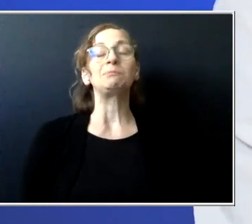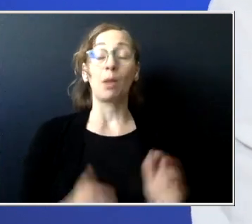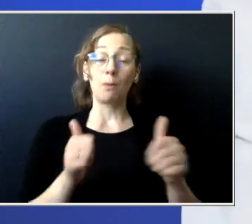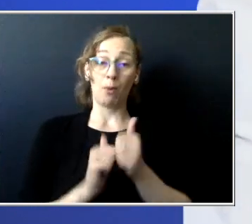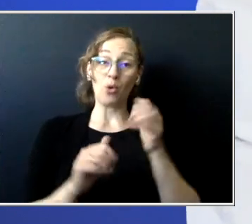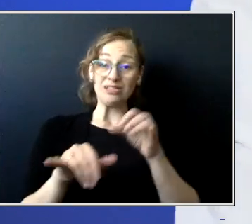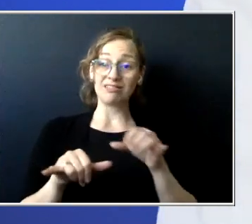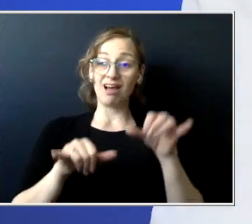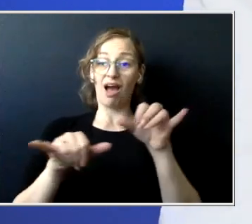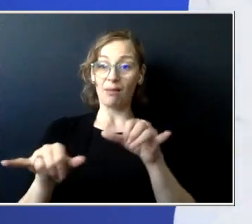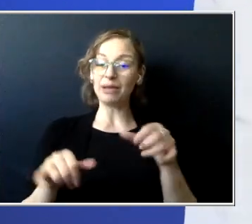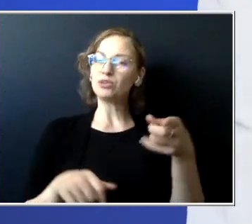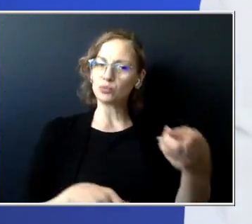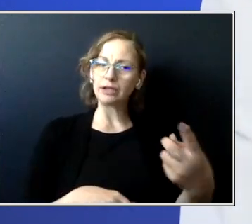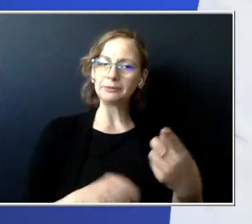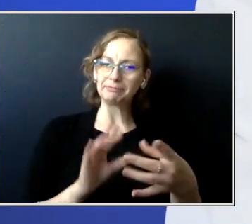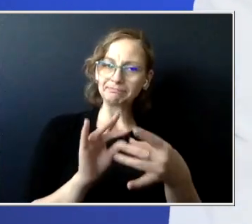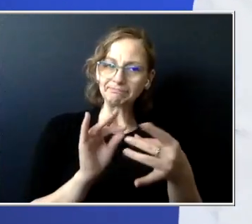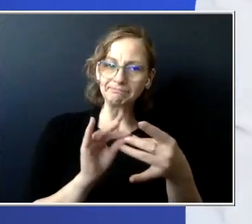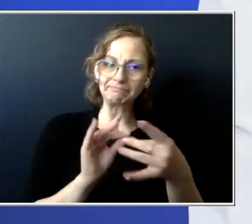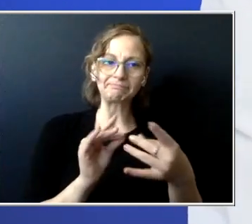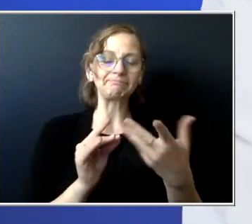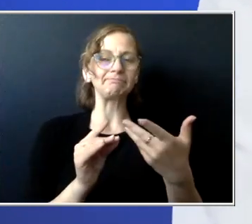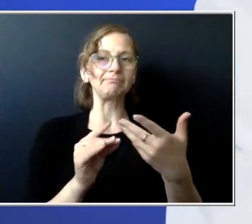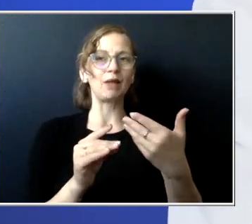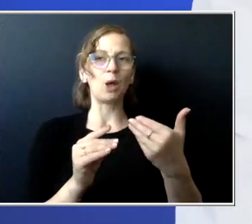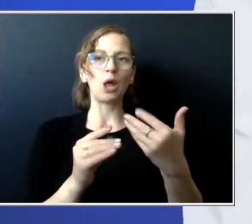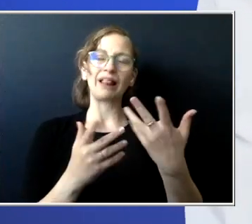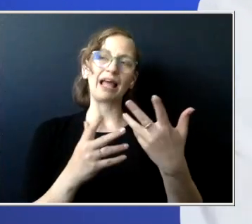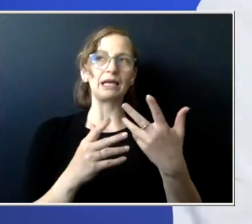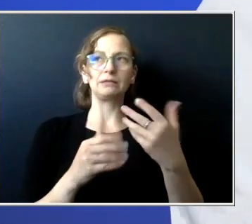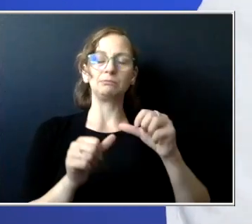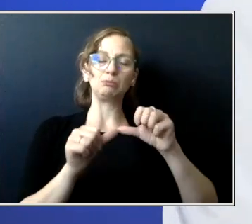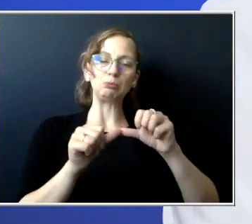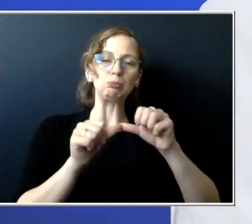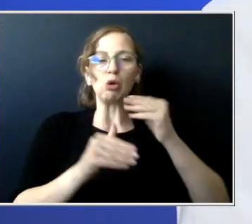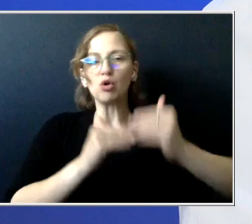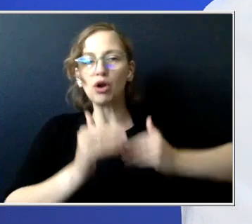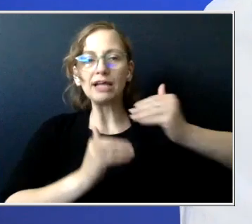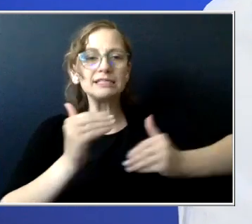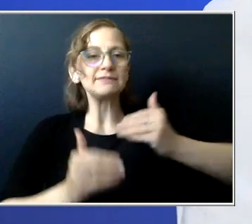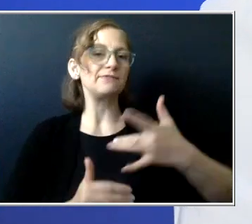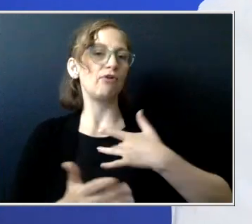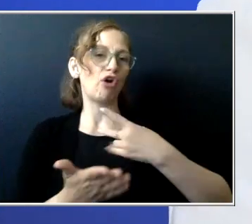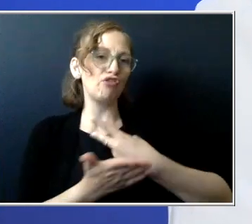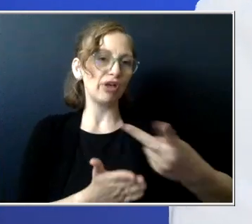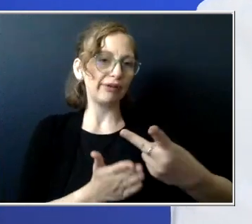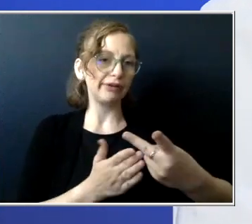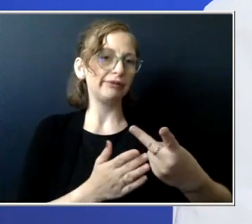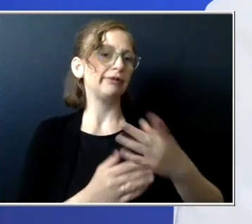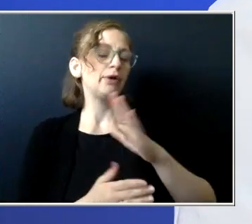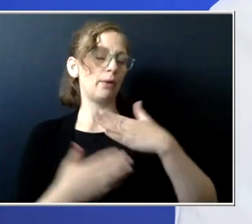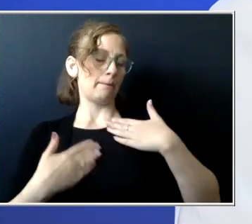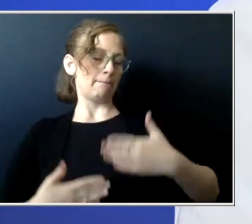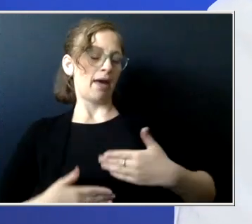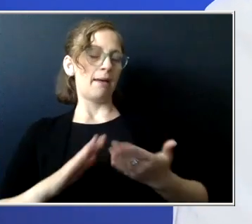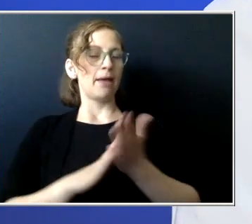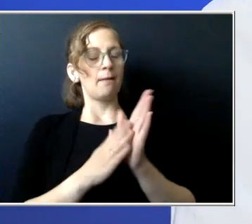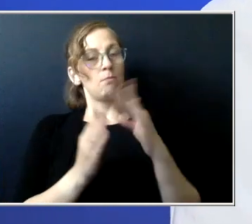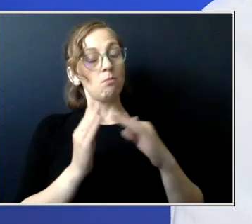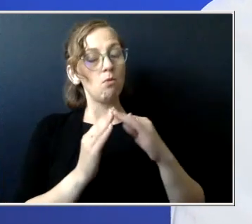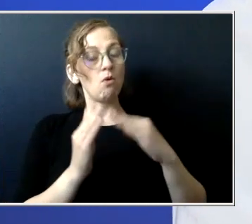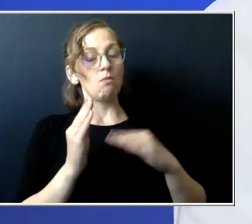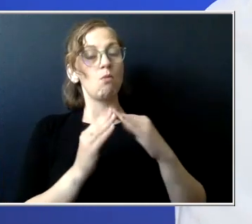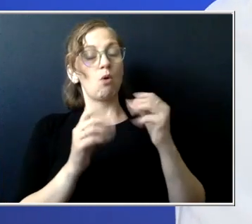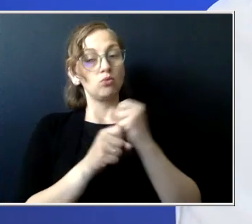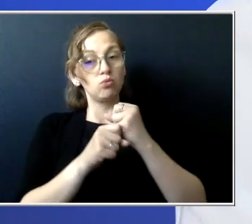of progressive heart failure where you're more and more swollen, more short of breath, more fatigue. But there are some pretty sort of acute problems that can happen, first of